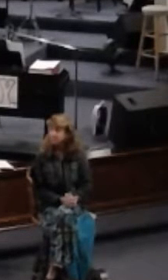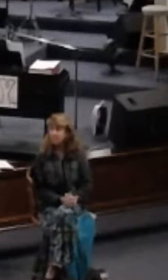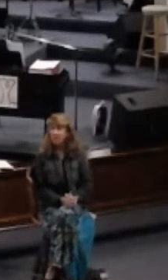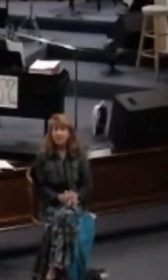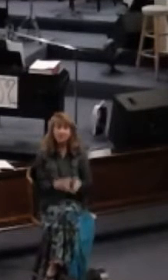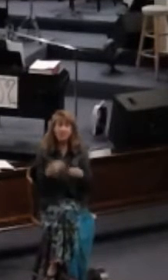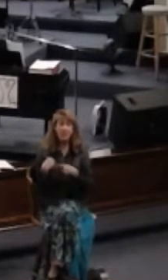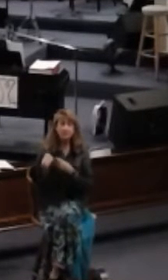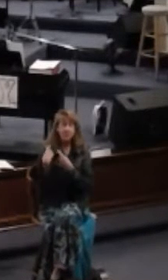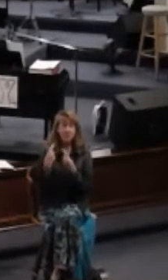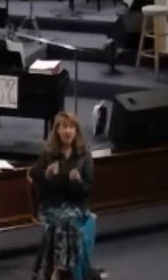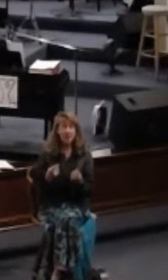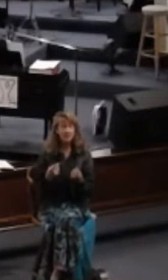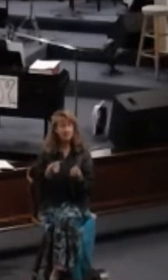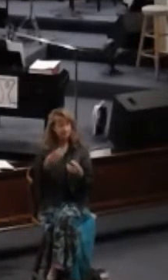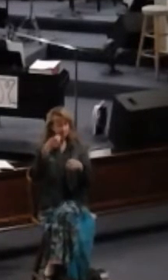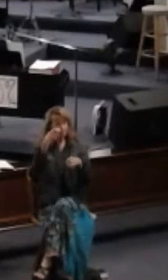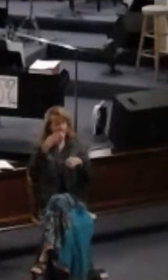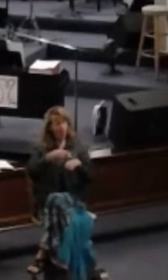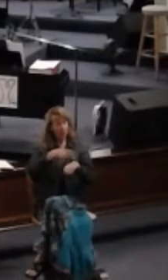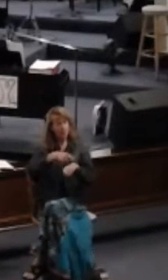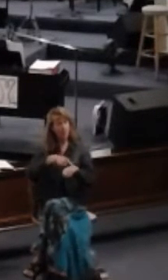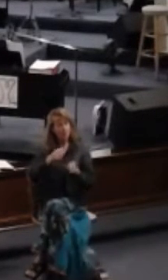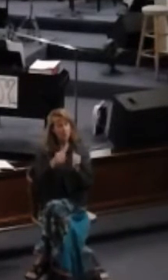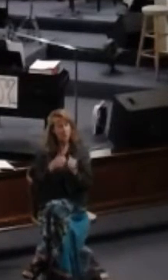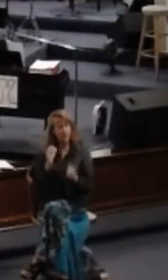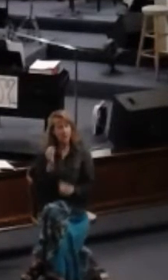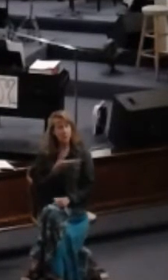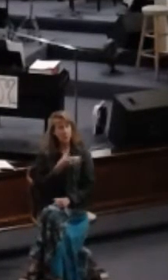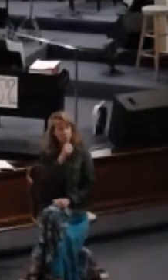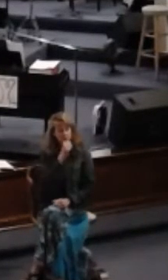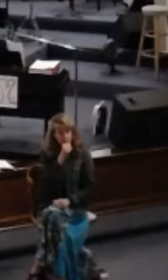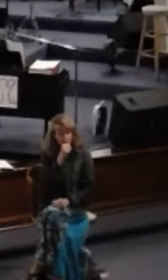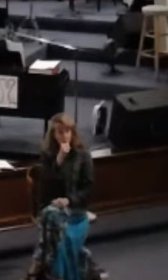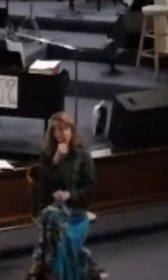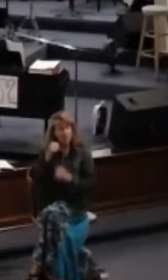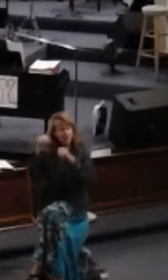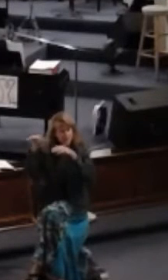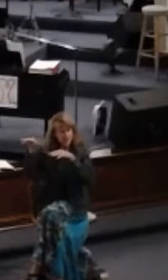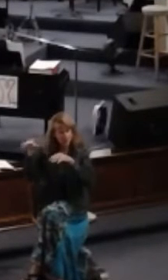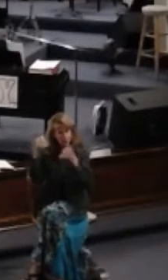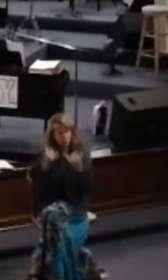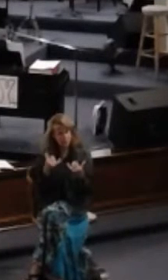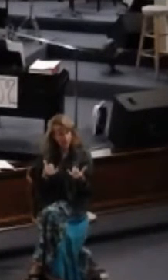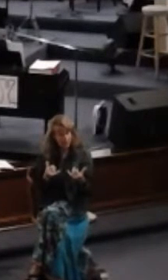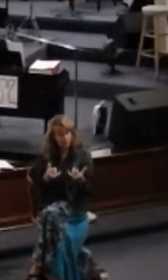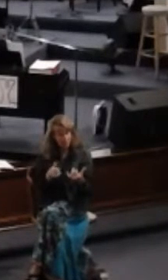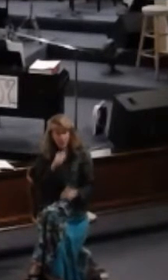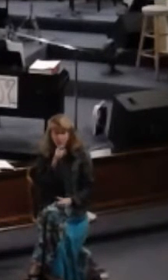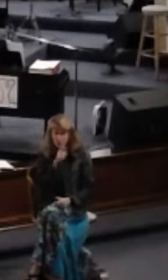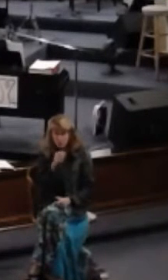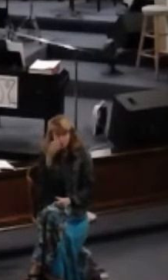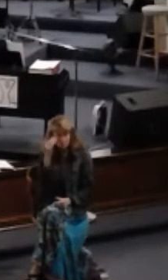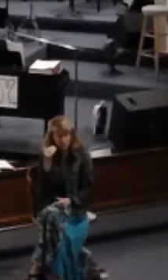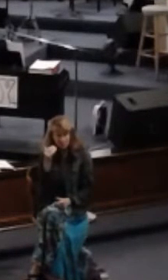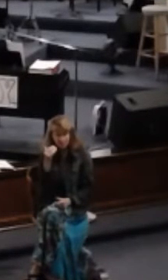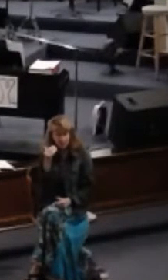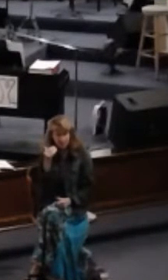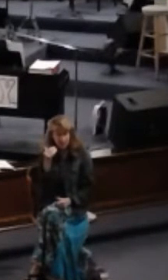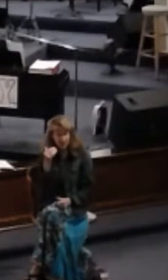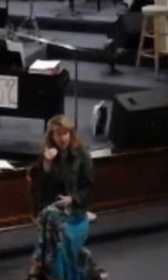We've been having some glitches with the sound system this morning for some reason. I don't know if it's gremlins or just little demons or